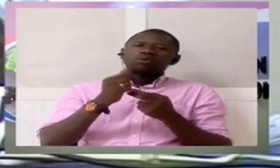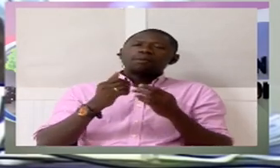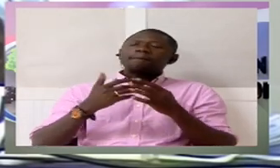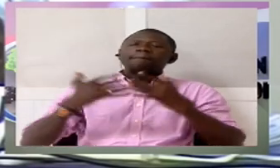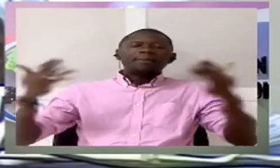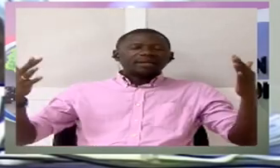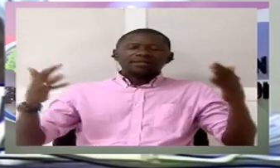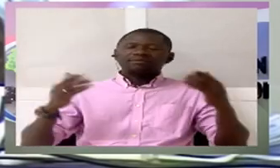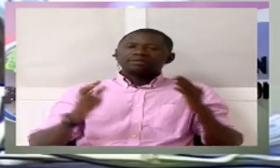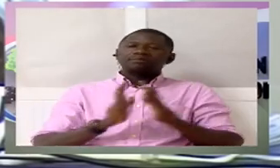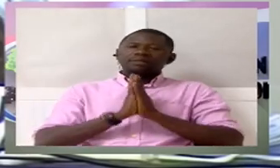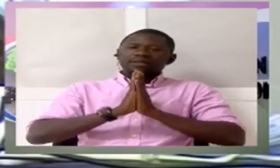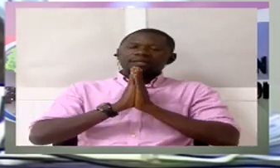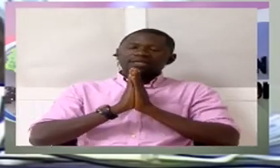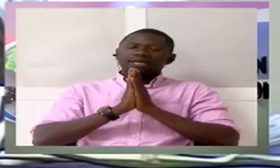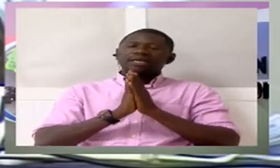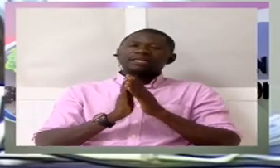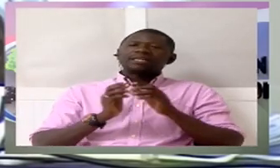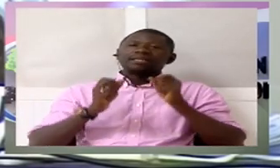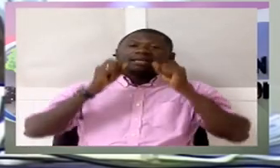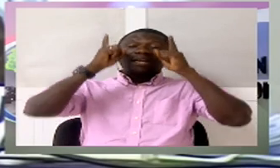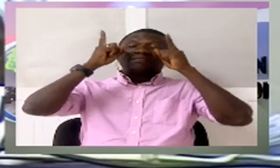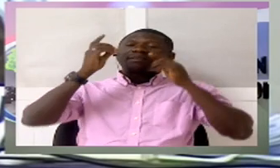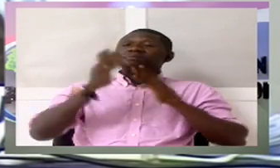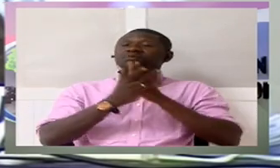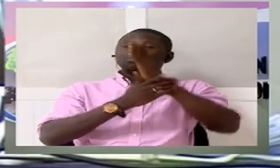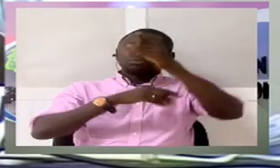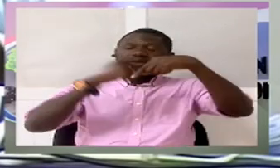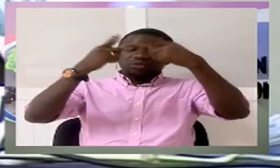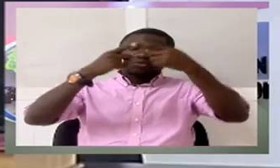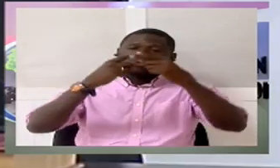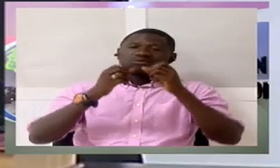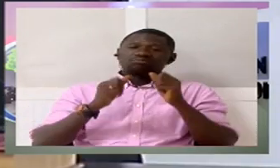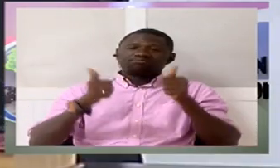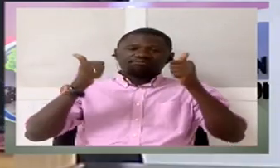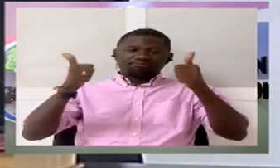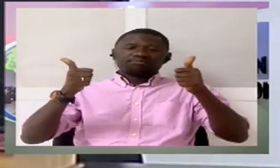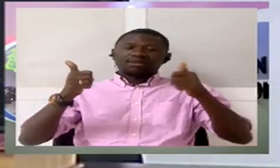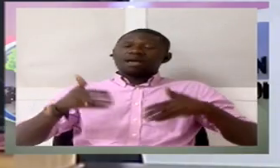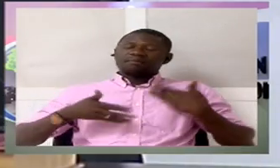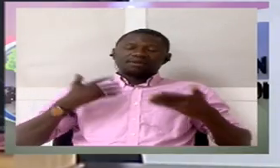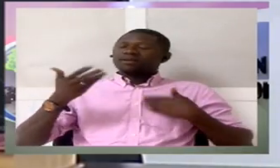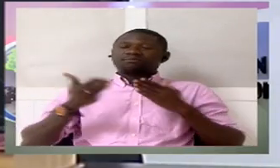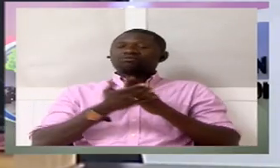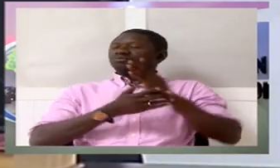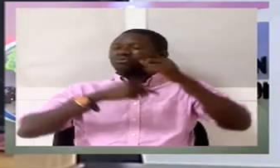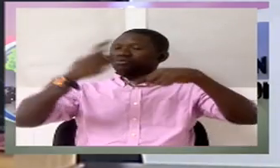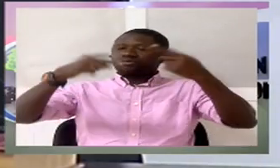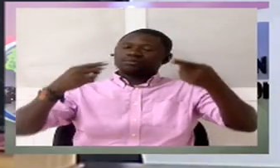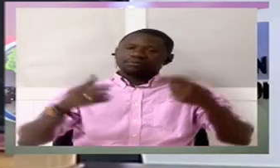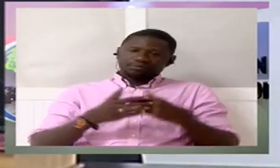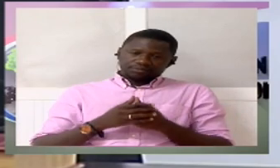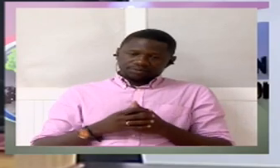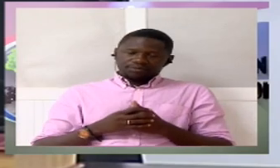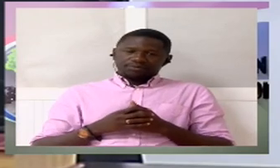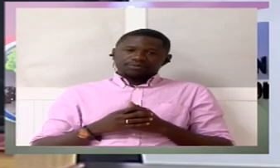a lifetime of conjugal bliss. Yo mbeman satalla danila puru hanimbi